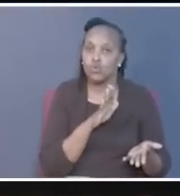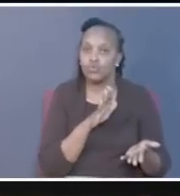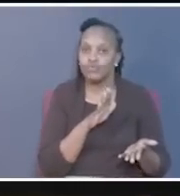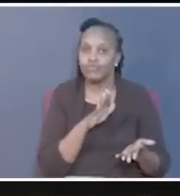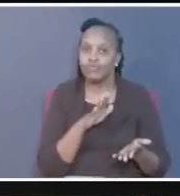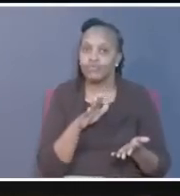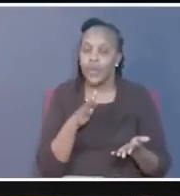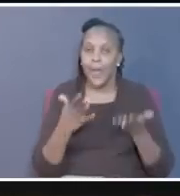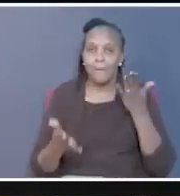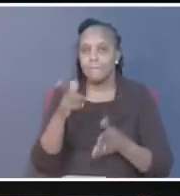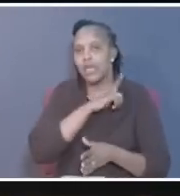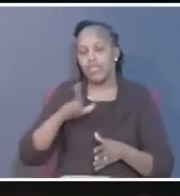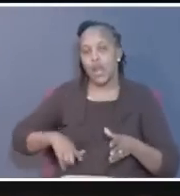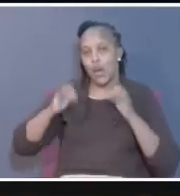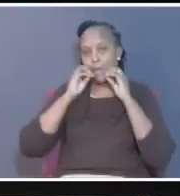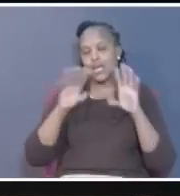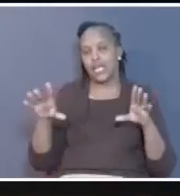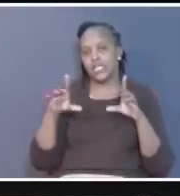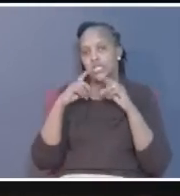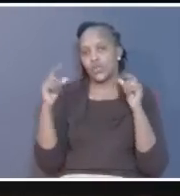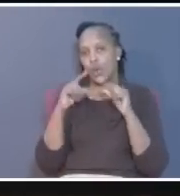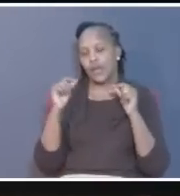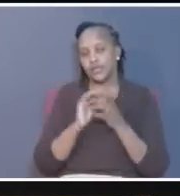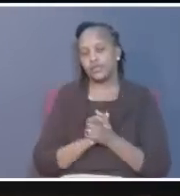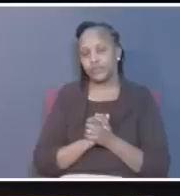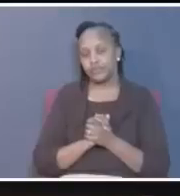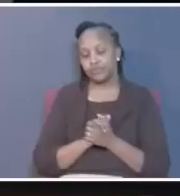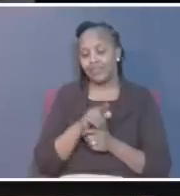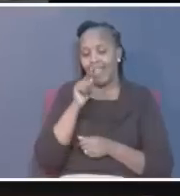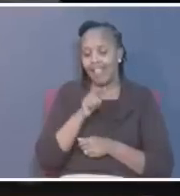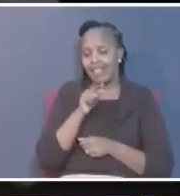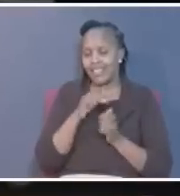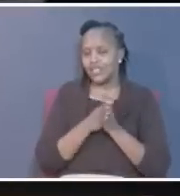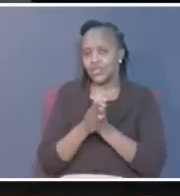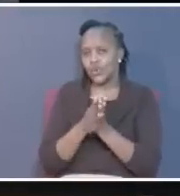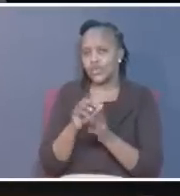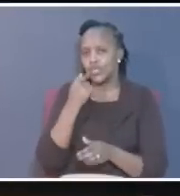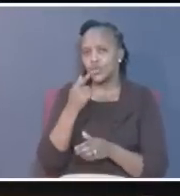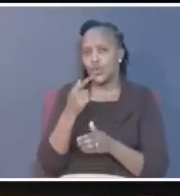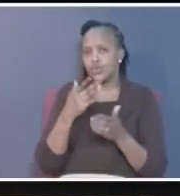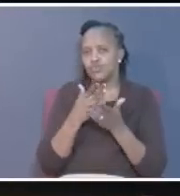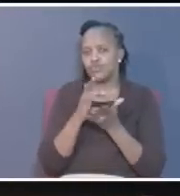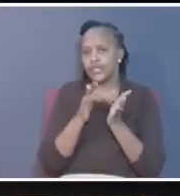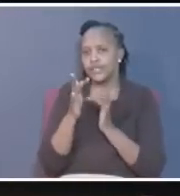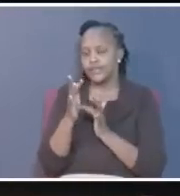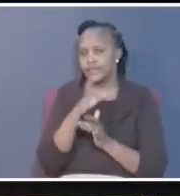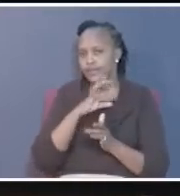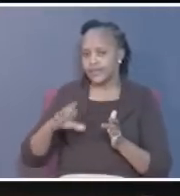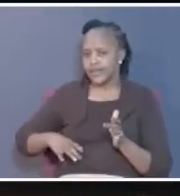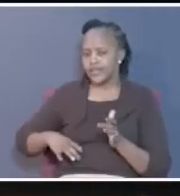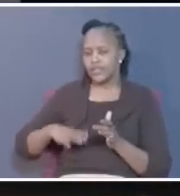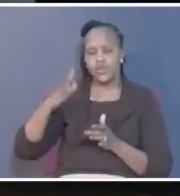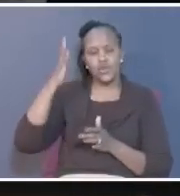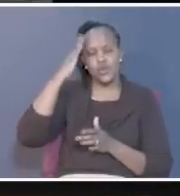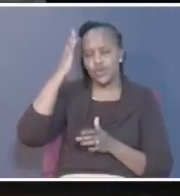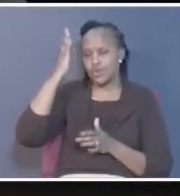Lord bless the reading of his word. This story told by Jesus is one of the most known